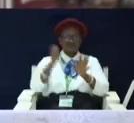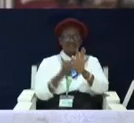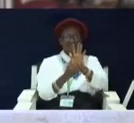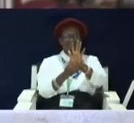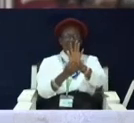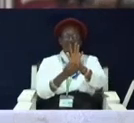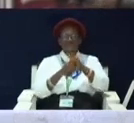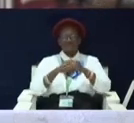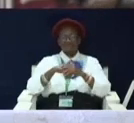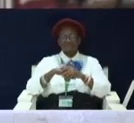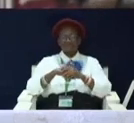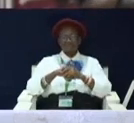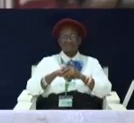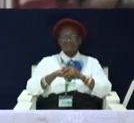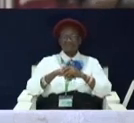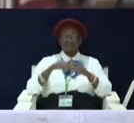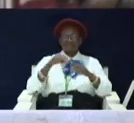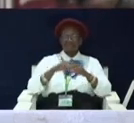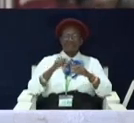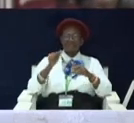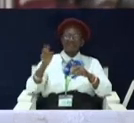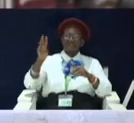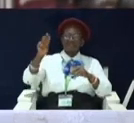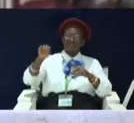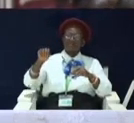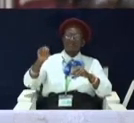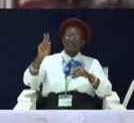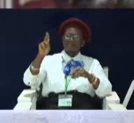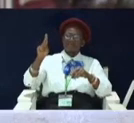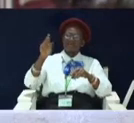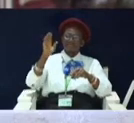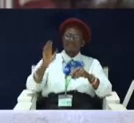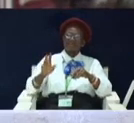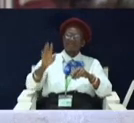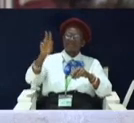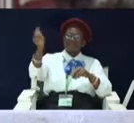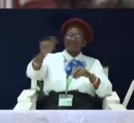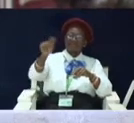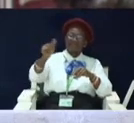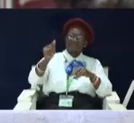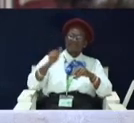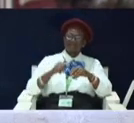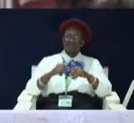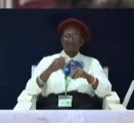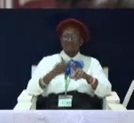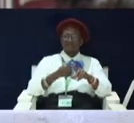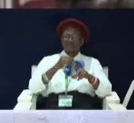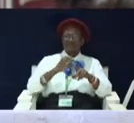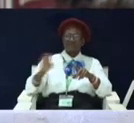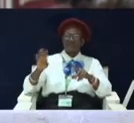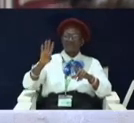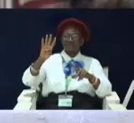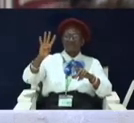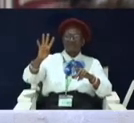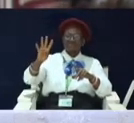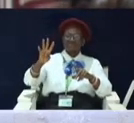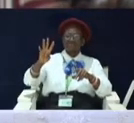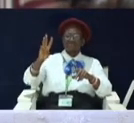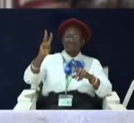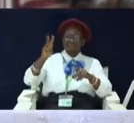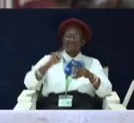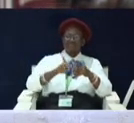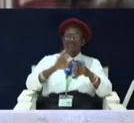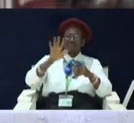for example, in Mark chapter 10, from verse 46 to 52,